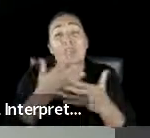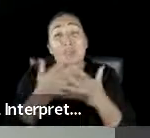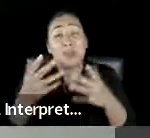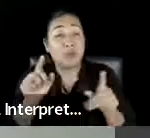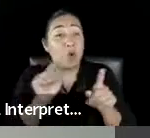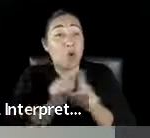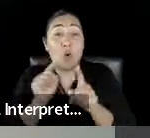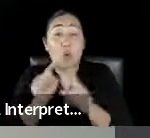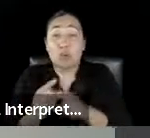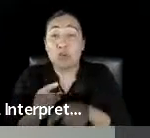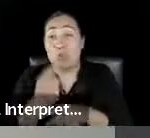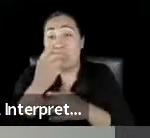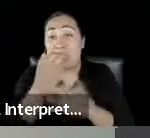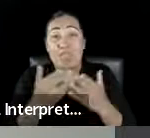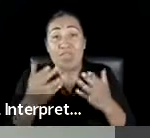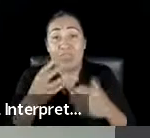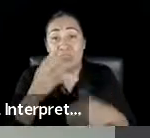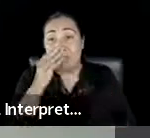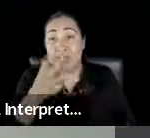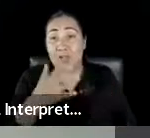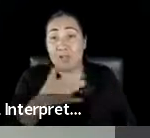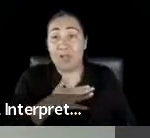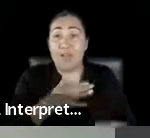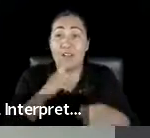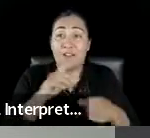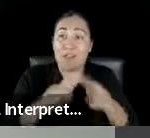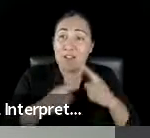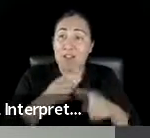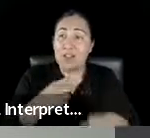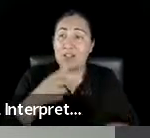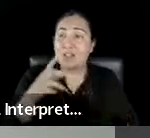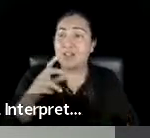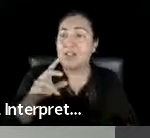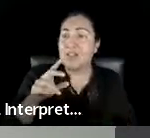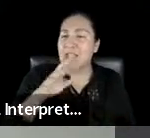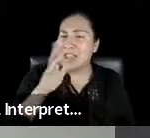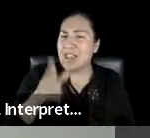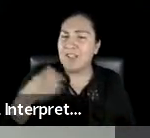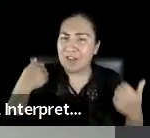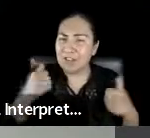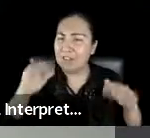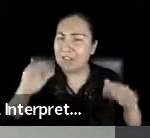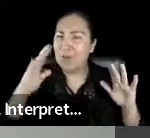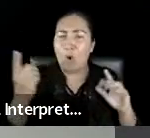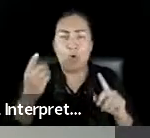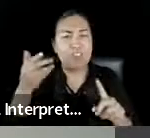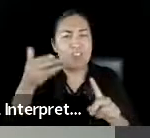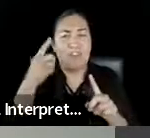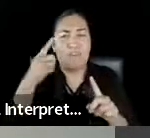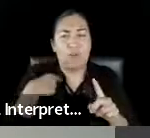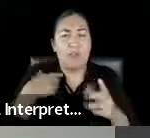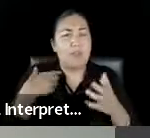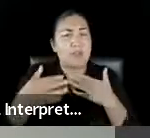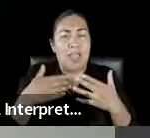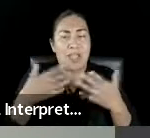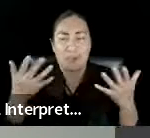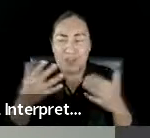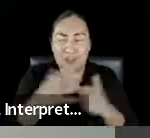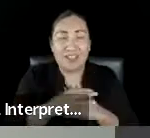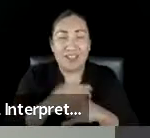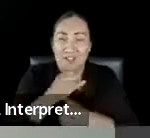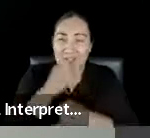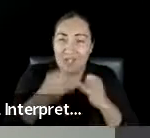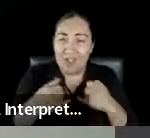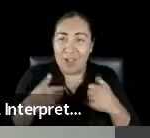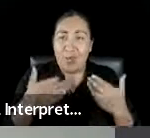a warm thank you to my friend Mio for never giving up on me and always being there for me no matter what. Finally, I would like to